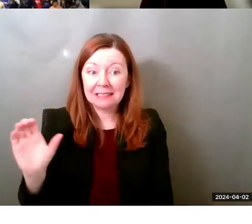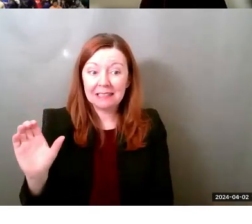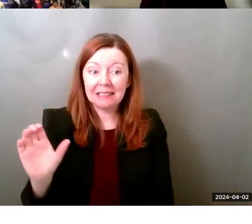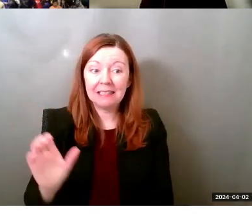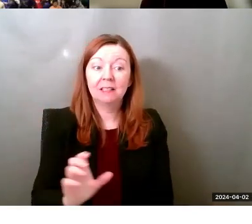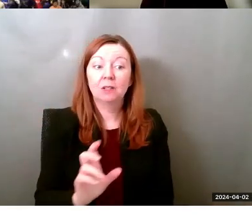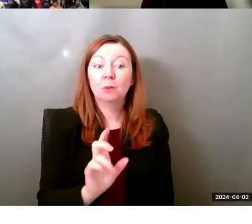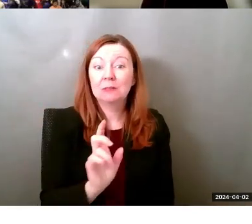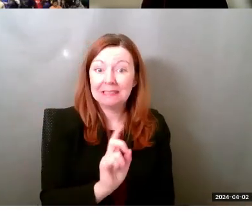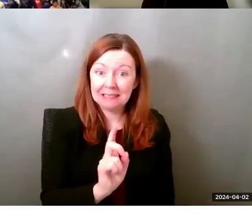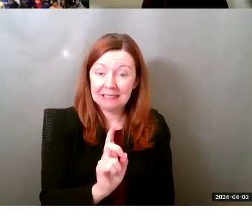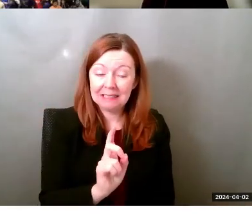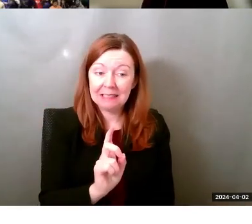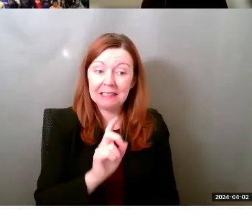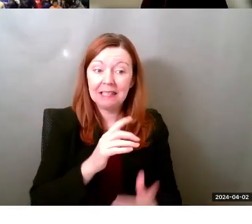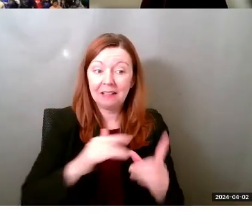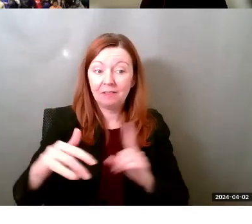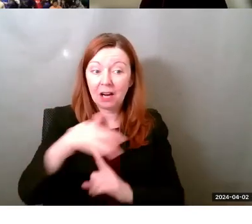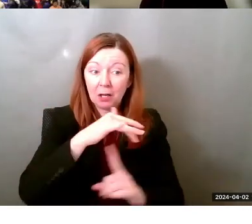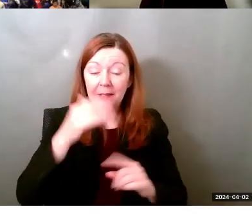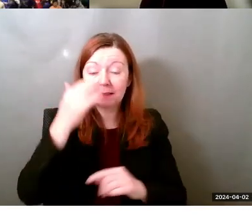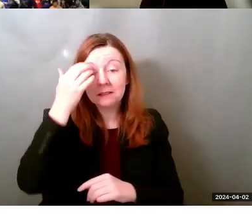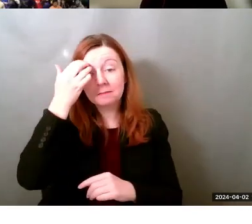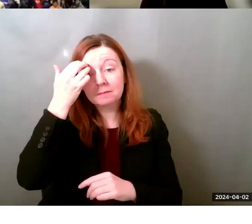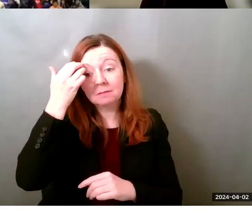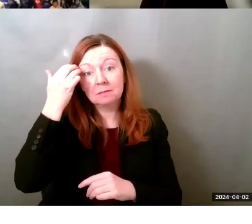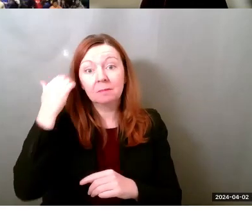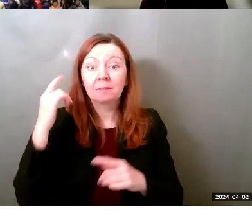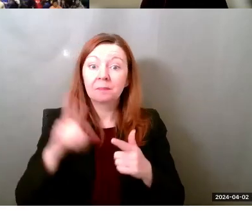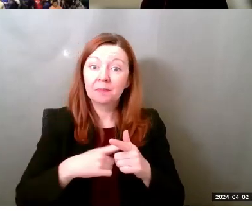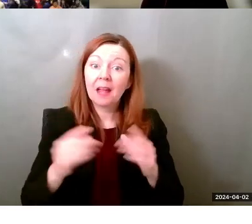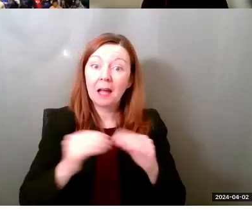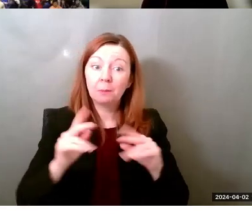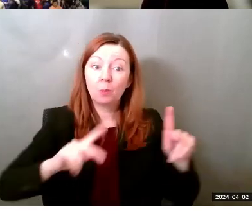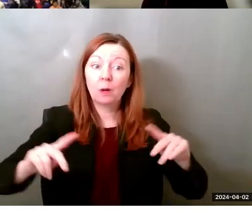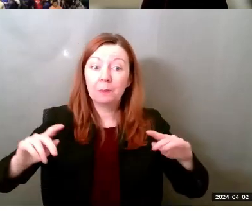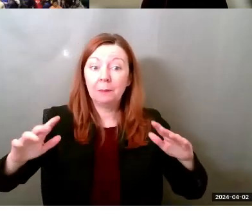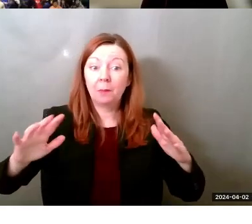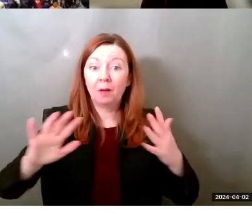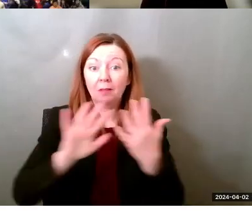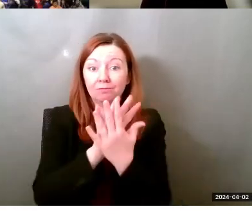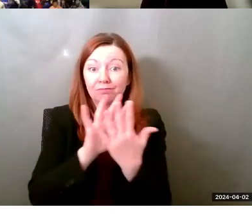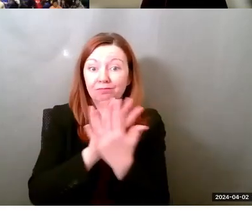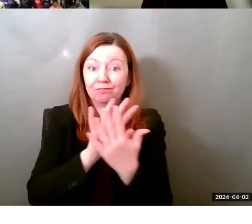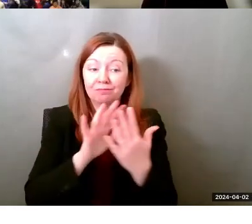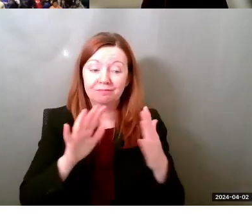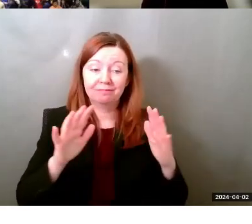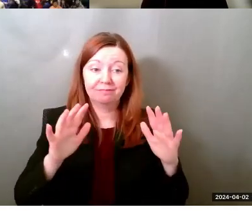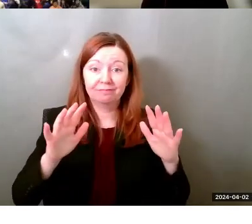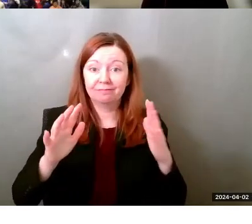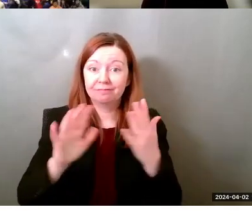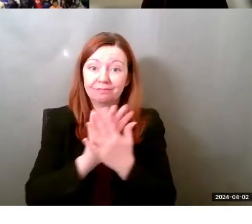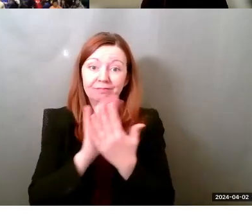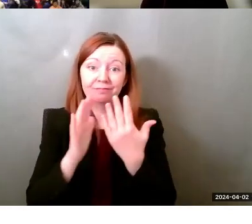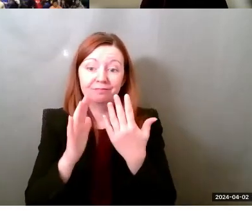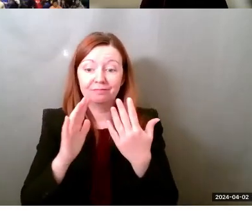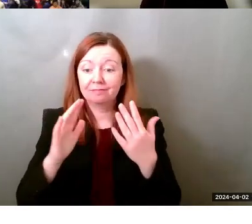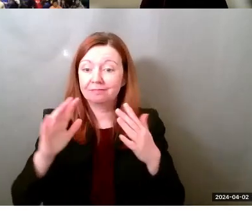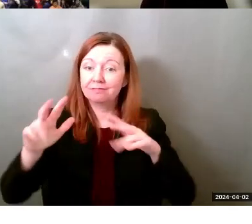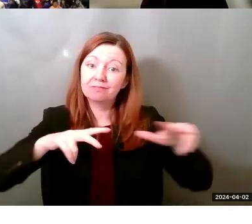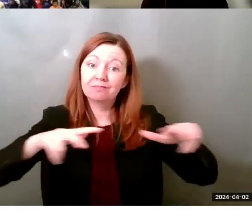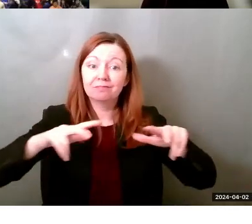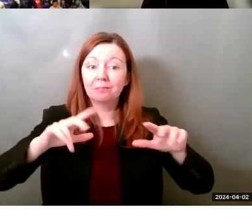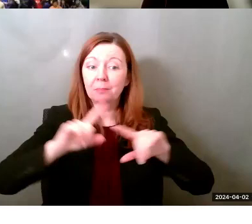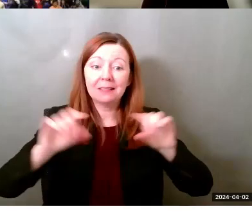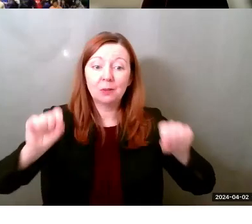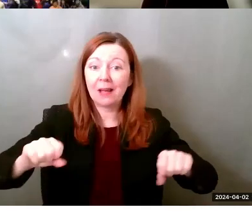level of service D environment, then we have more people around. You're still free to move, and you're able to do so comfortably and